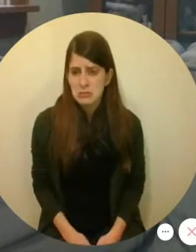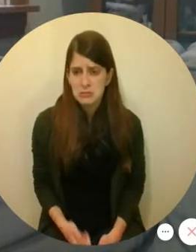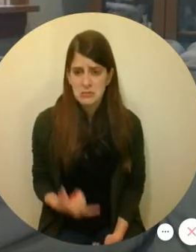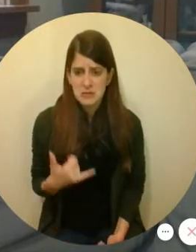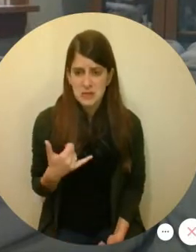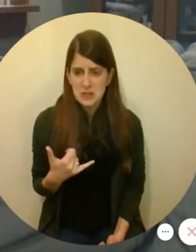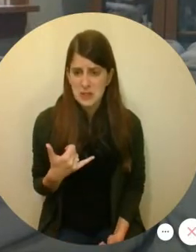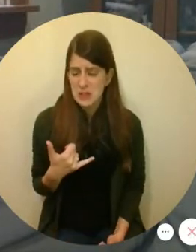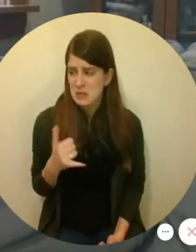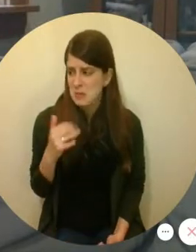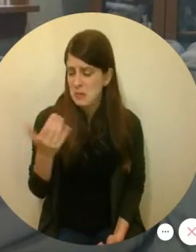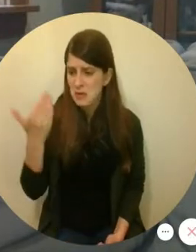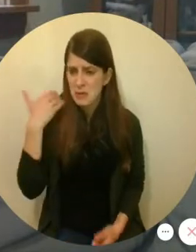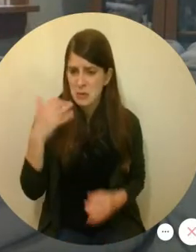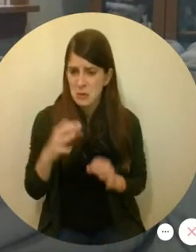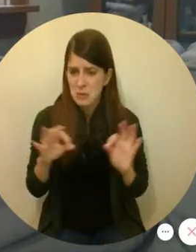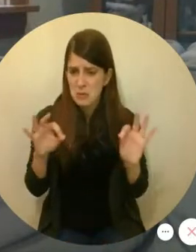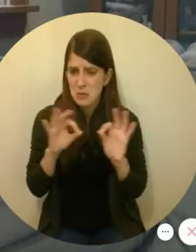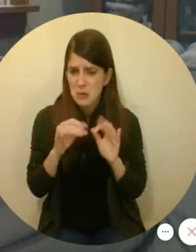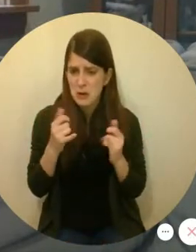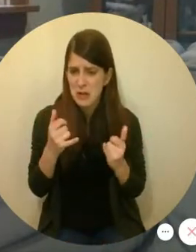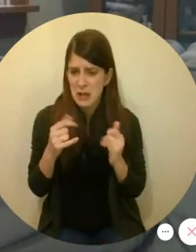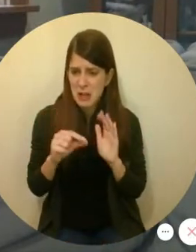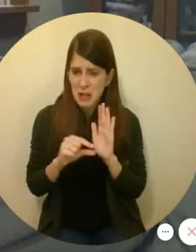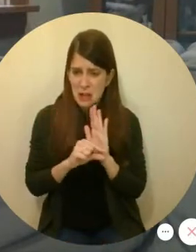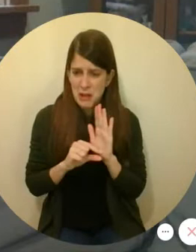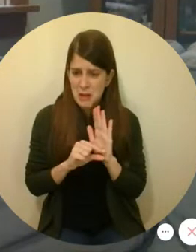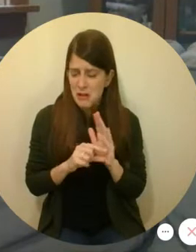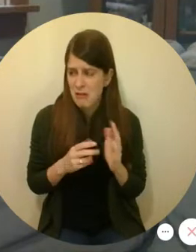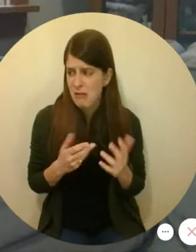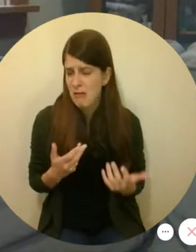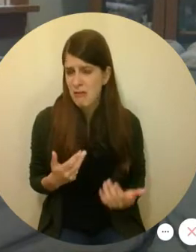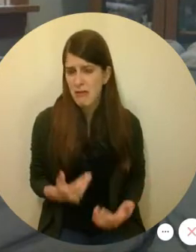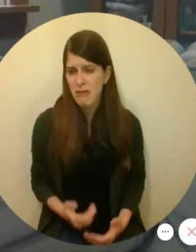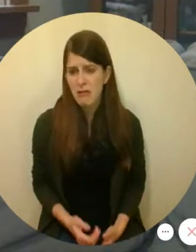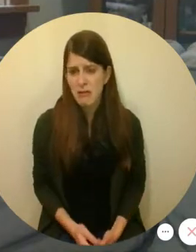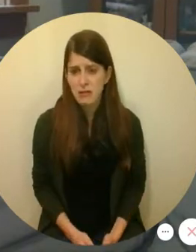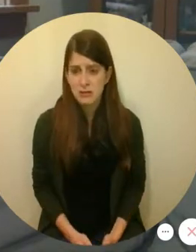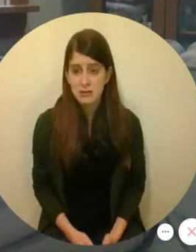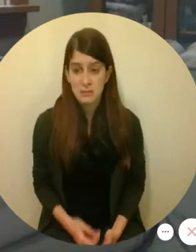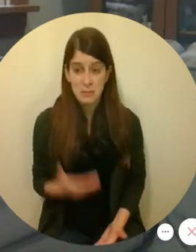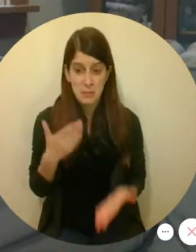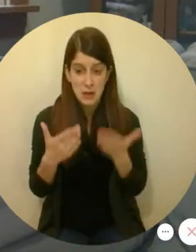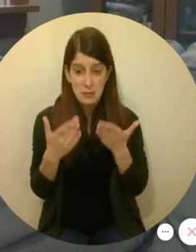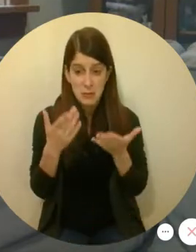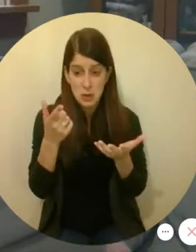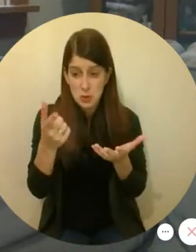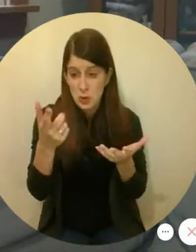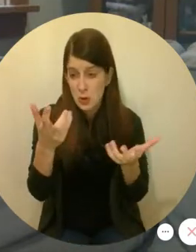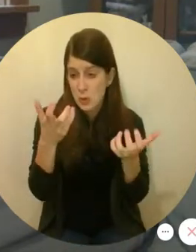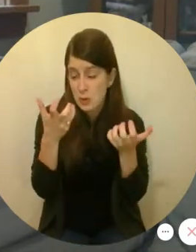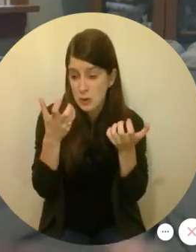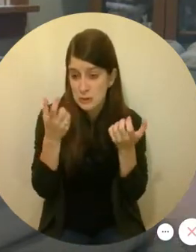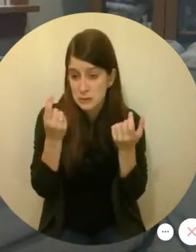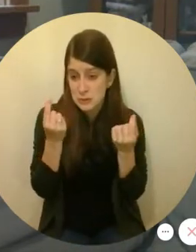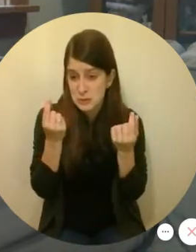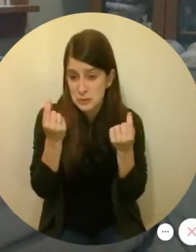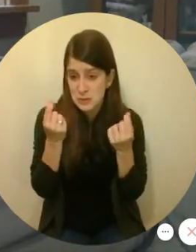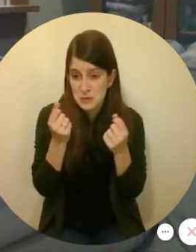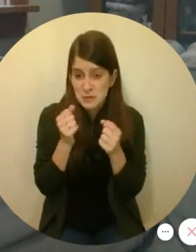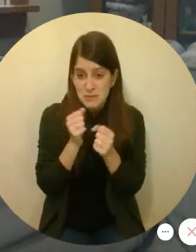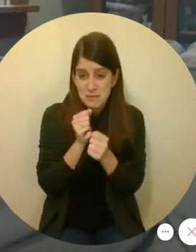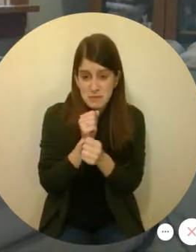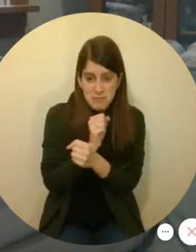into something negative. Feeling hurt means sometimes we want to then make ourselves